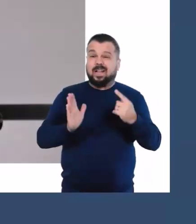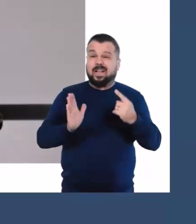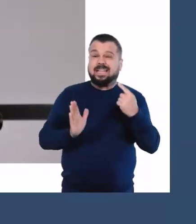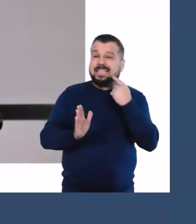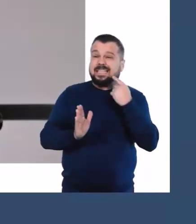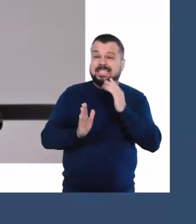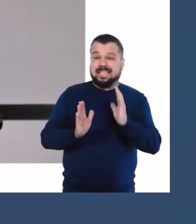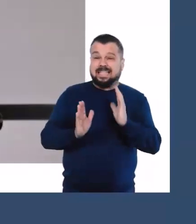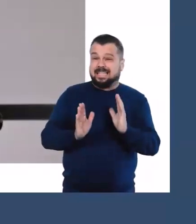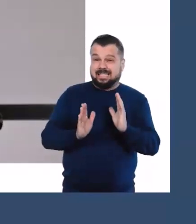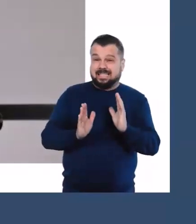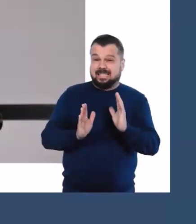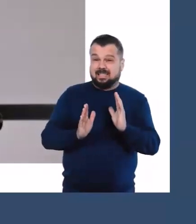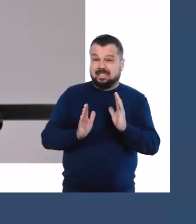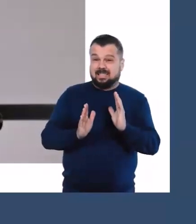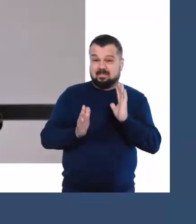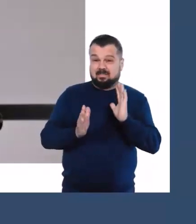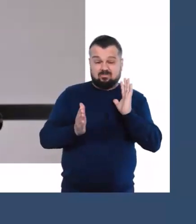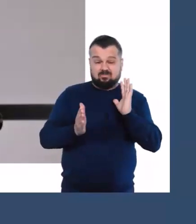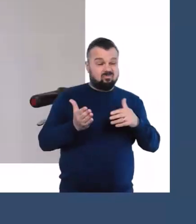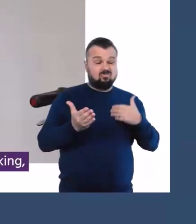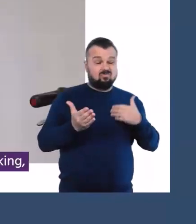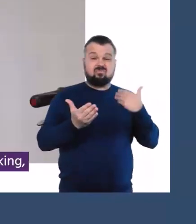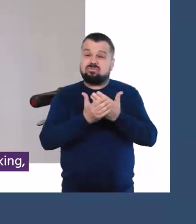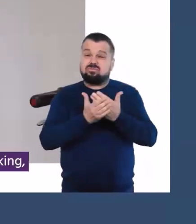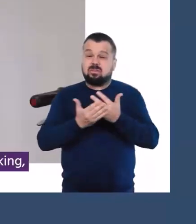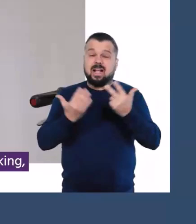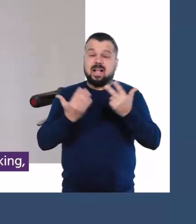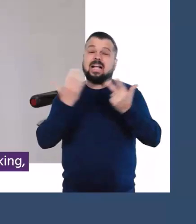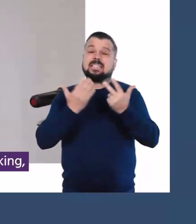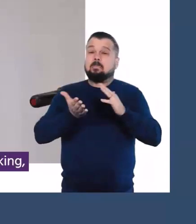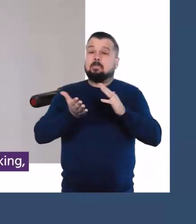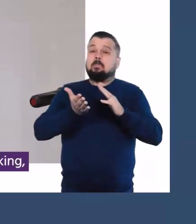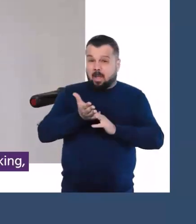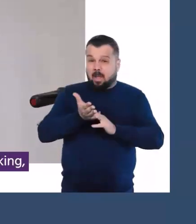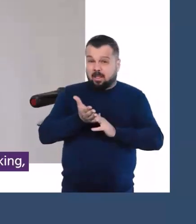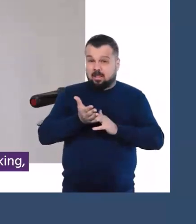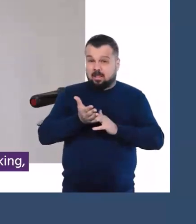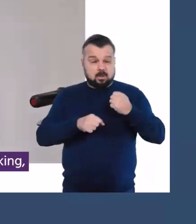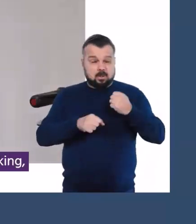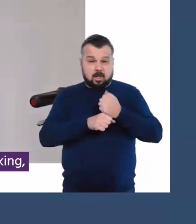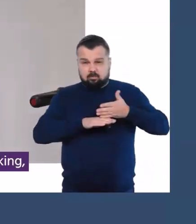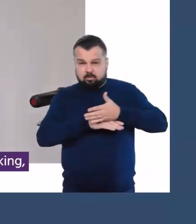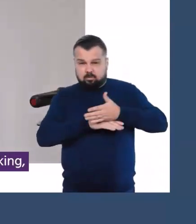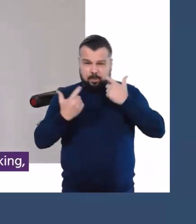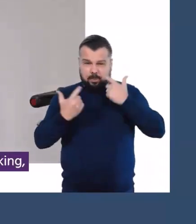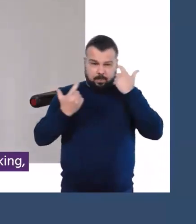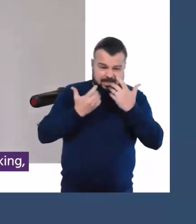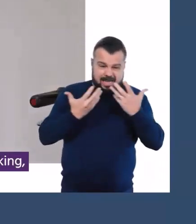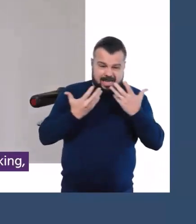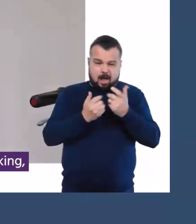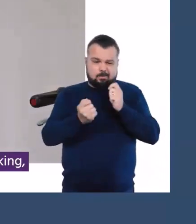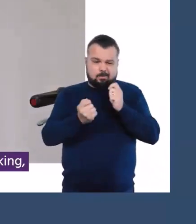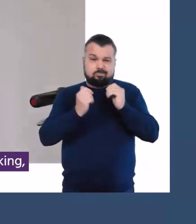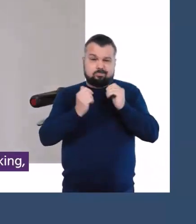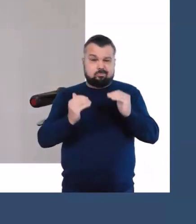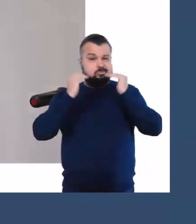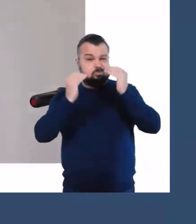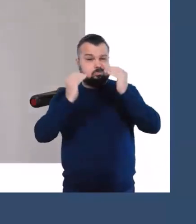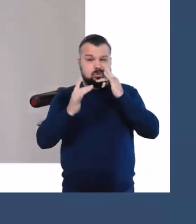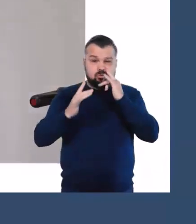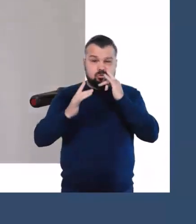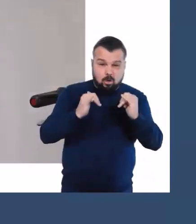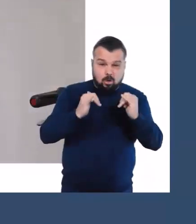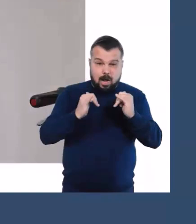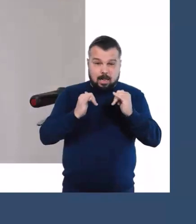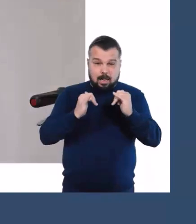do that has not been easy. Over the past 18 months, we've done a lot of hard thinking,